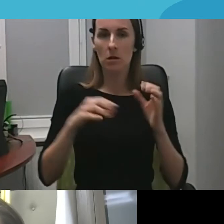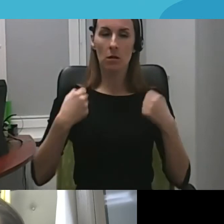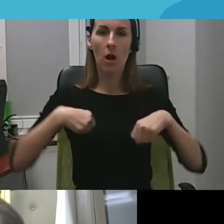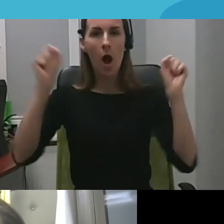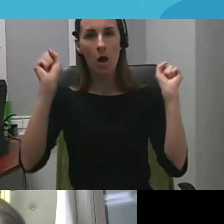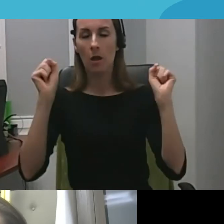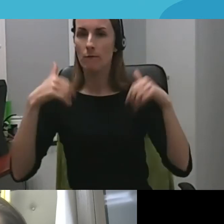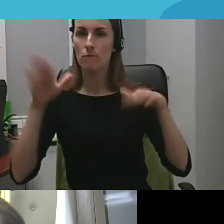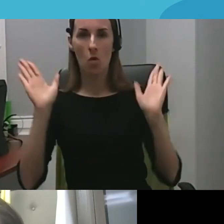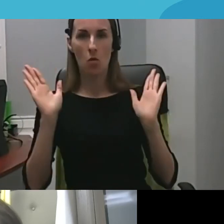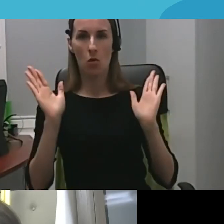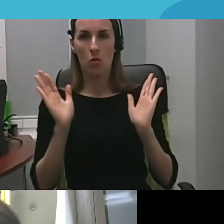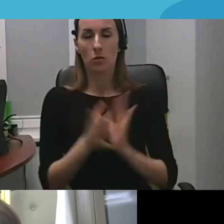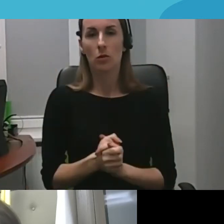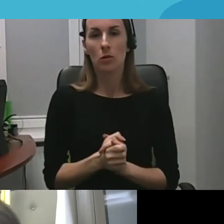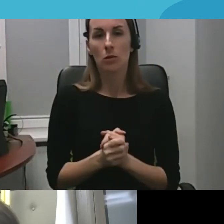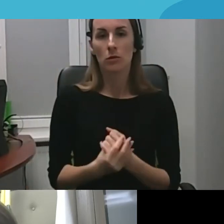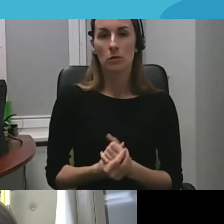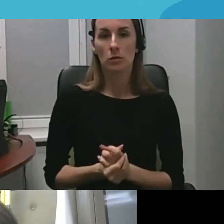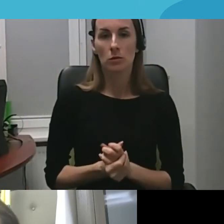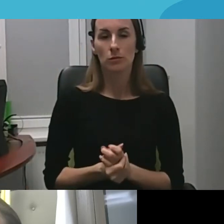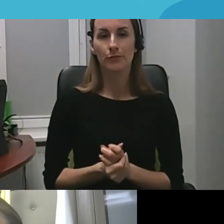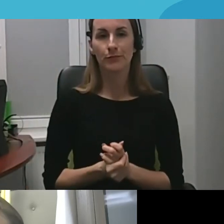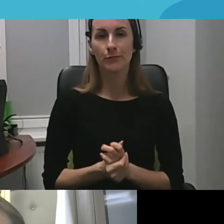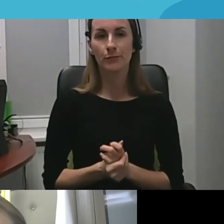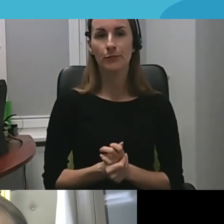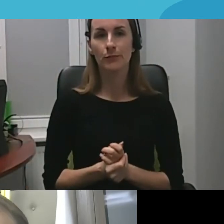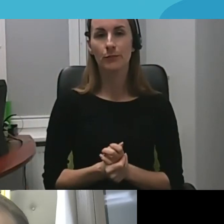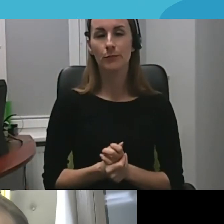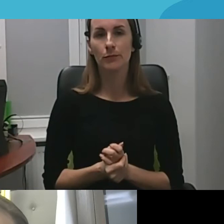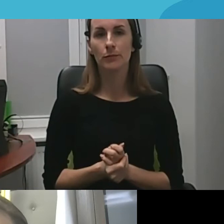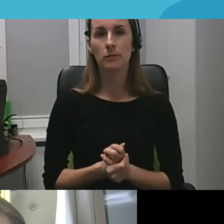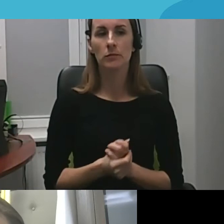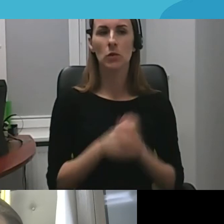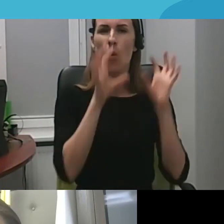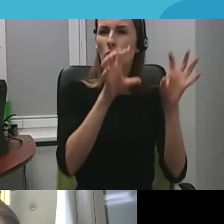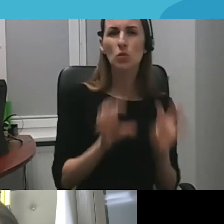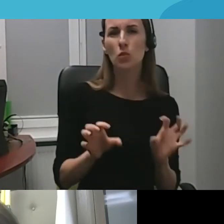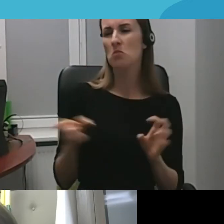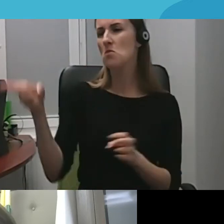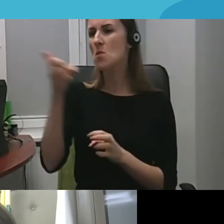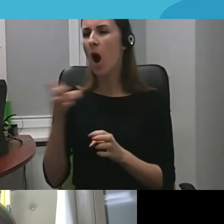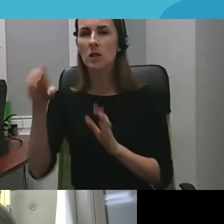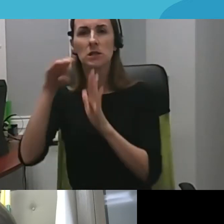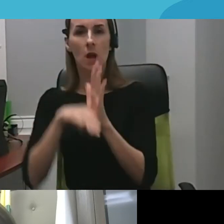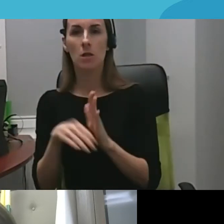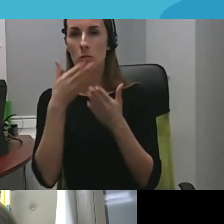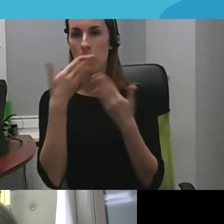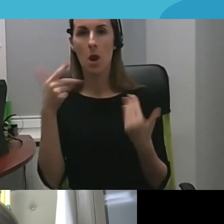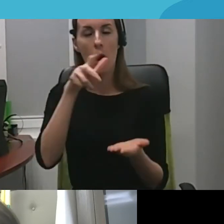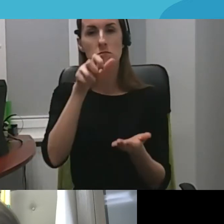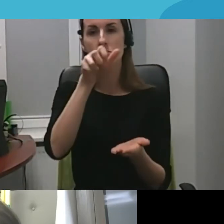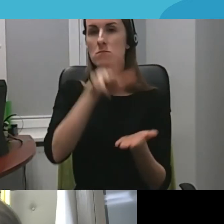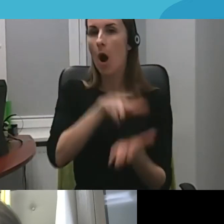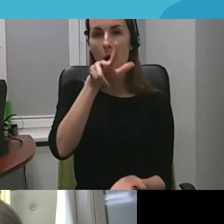nothing in the Constitution or in any law of Belarus that the Constitutional Court of Belarus can adopt decisions